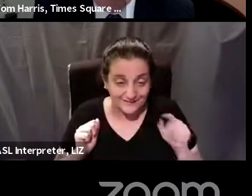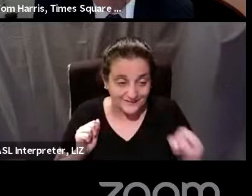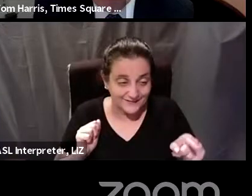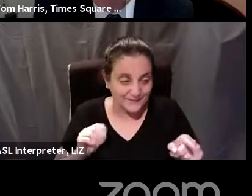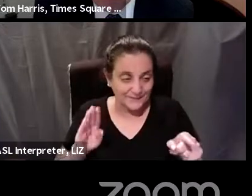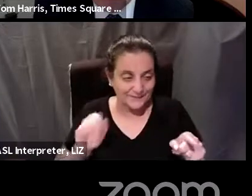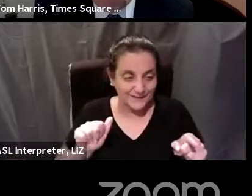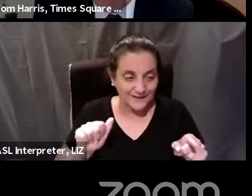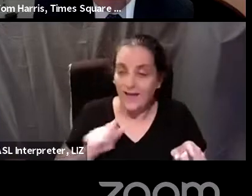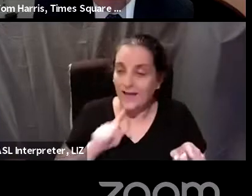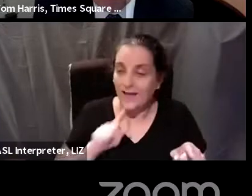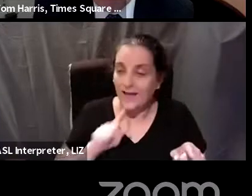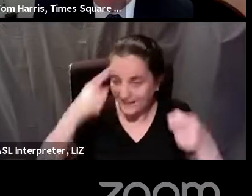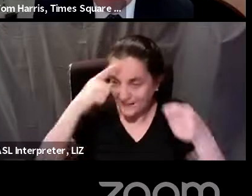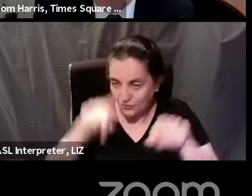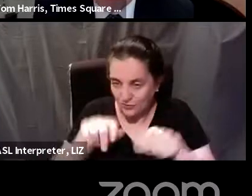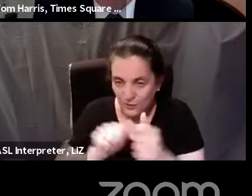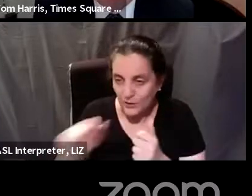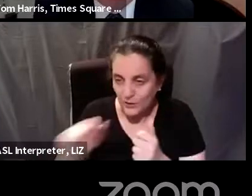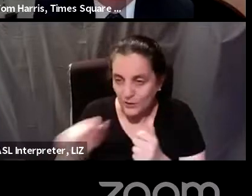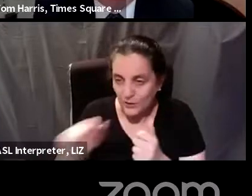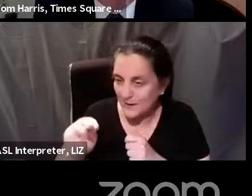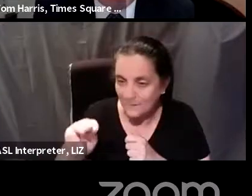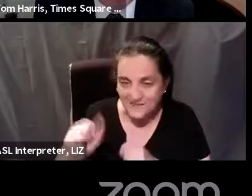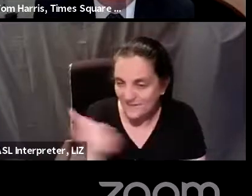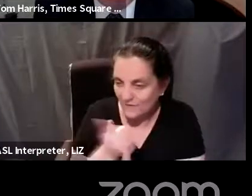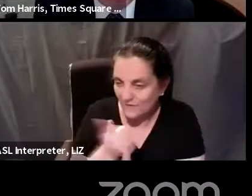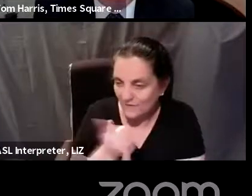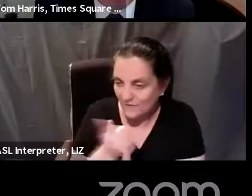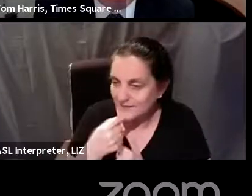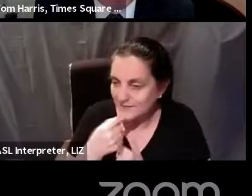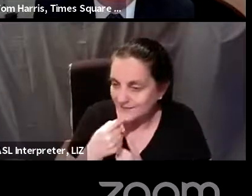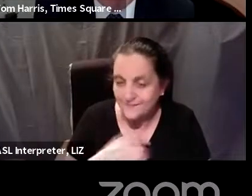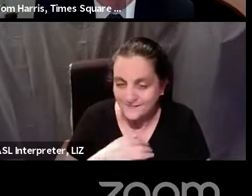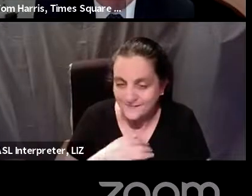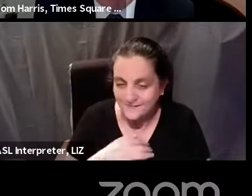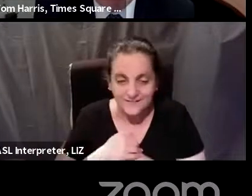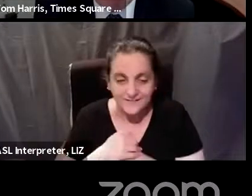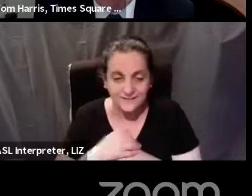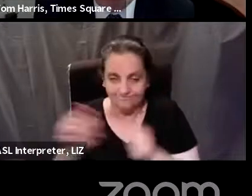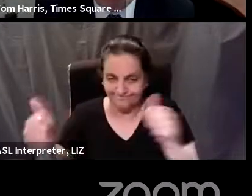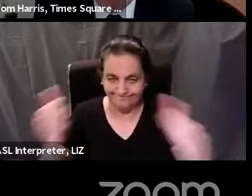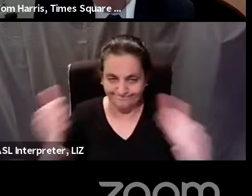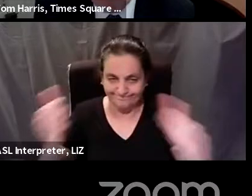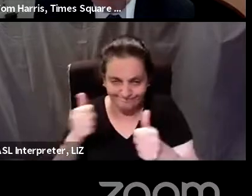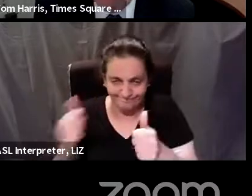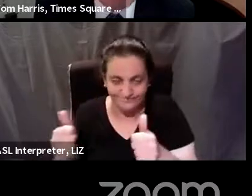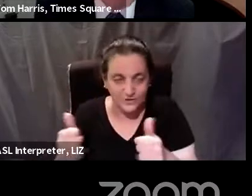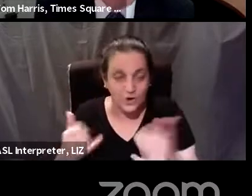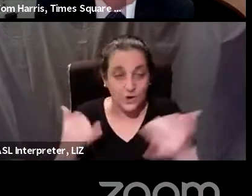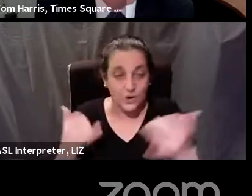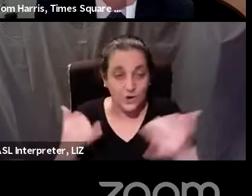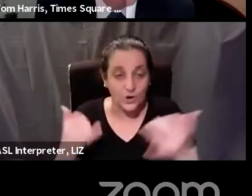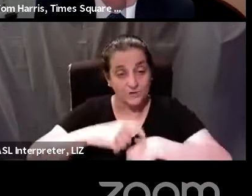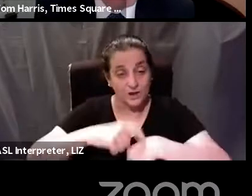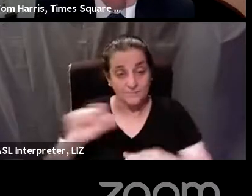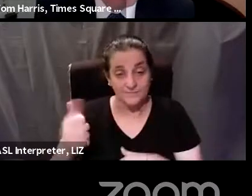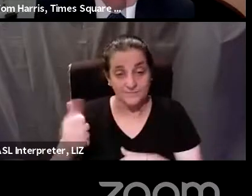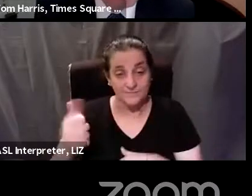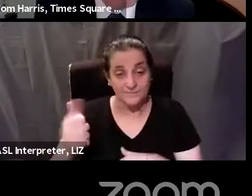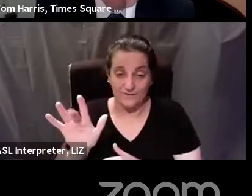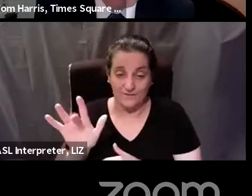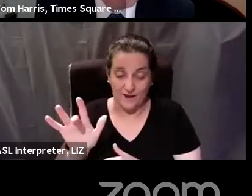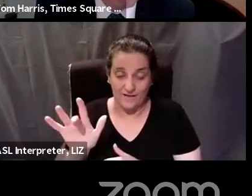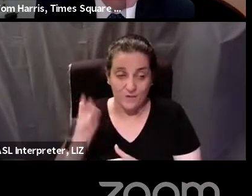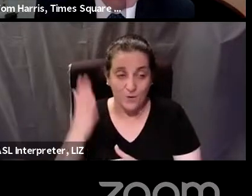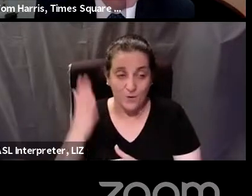fully agree with Shams on everything he just said. Okay, so it's 10:25. Why don't we